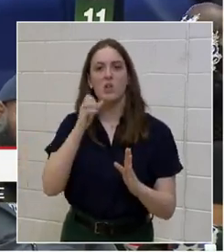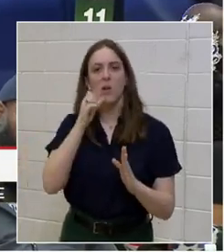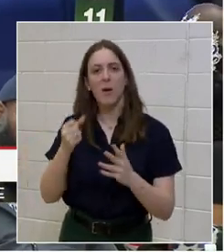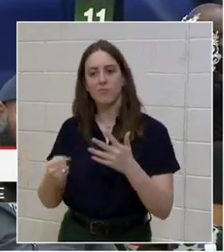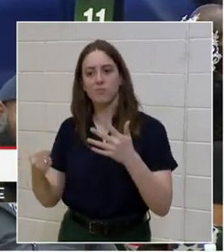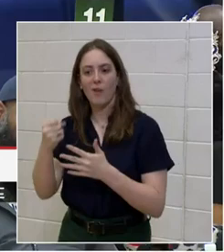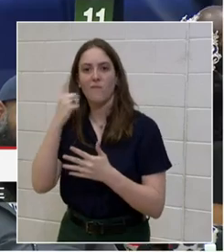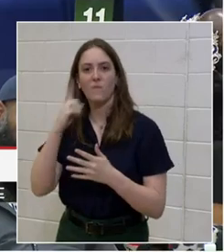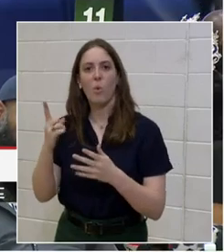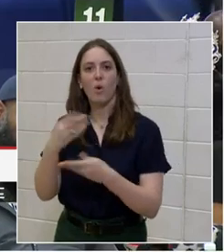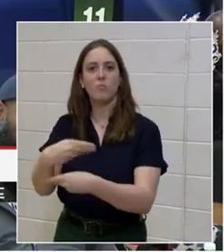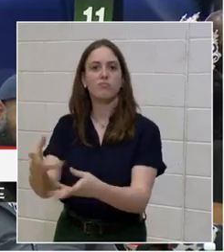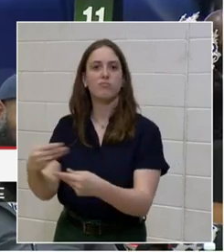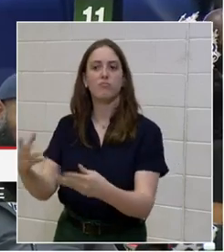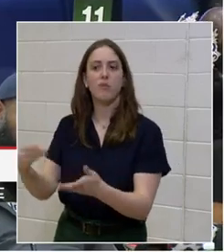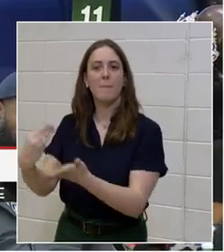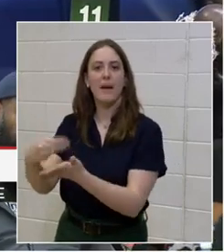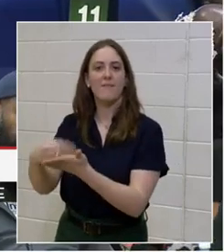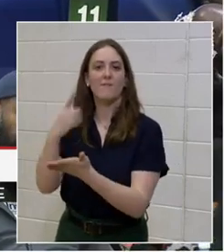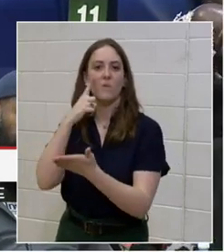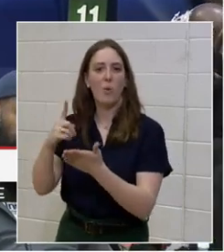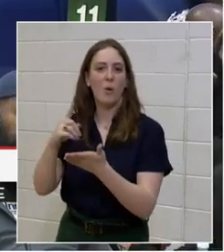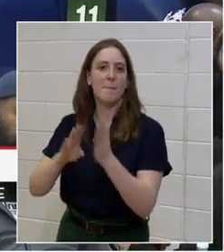to developers arm of things.